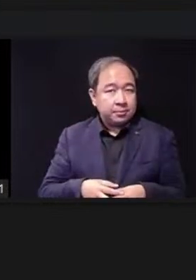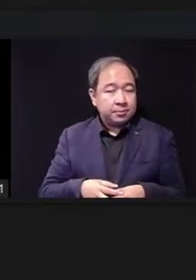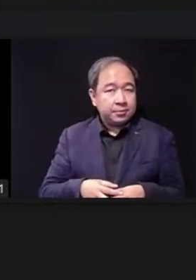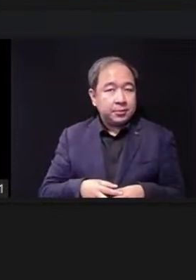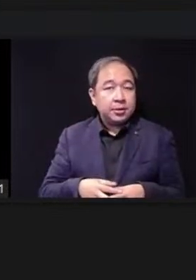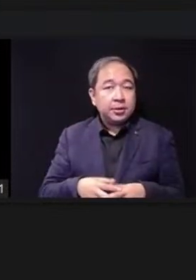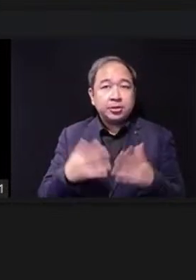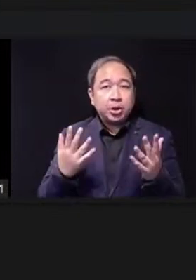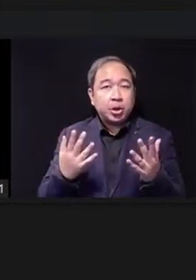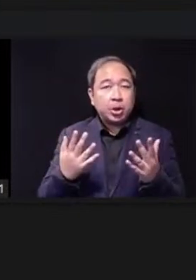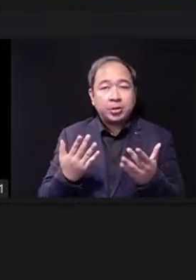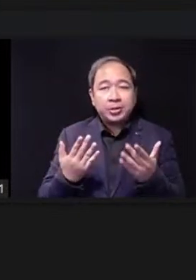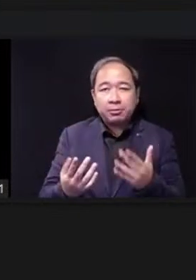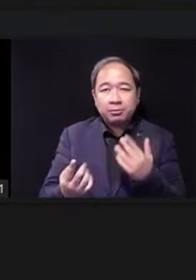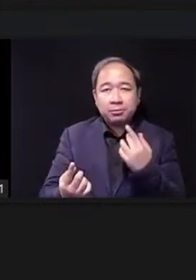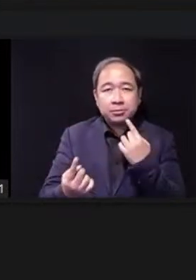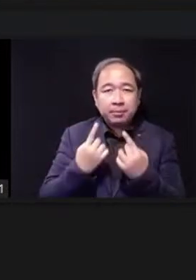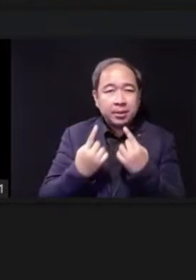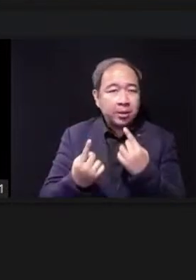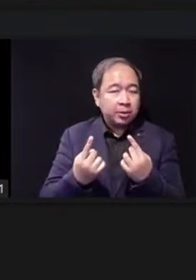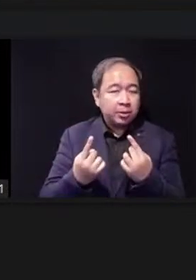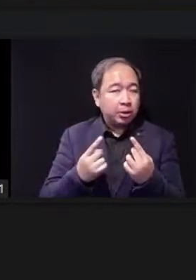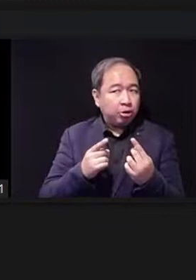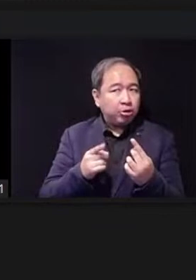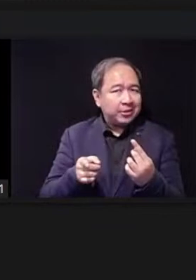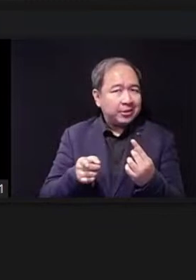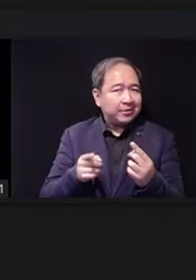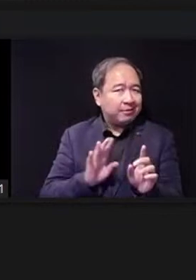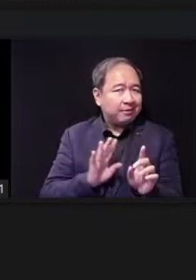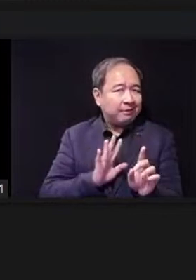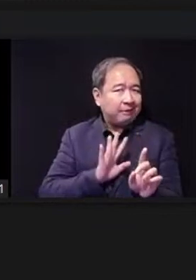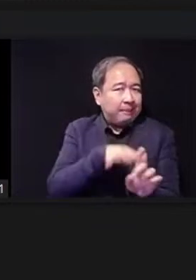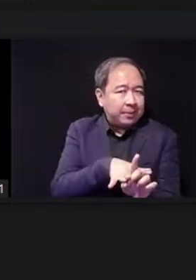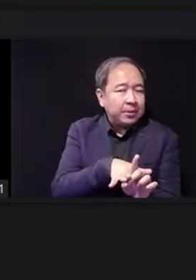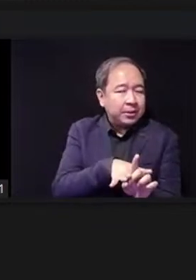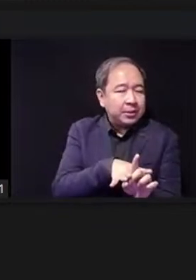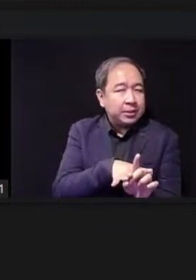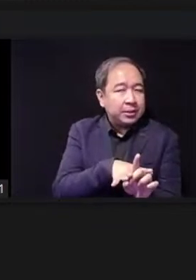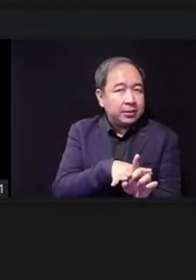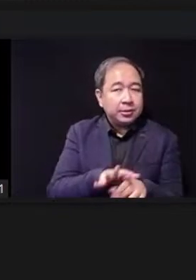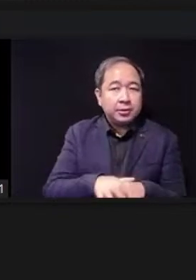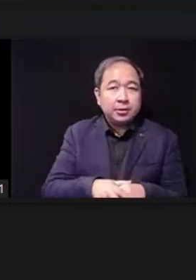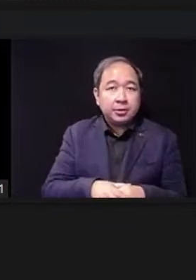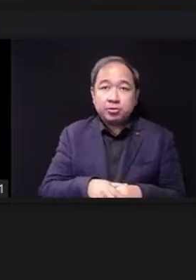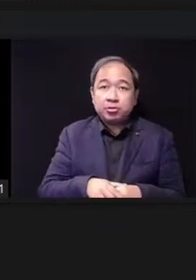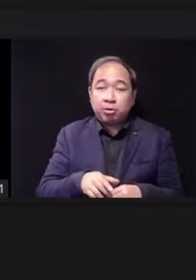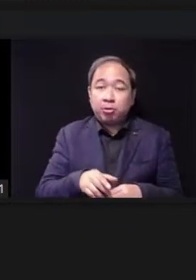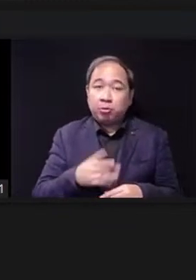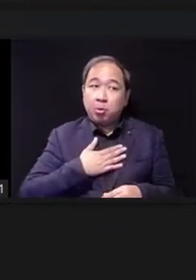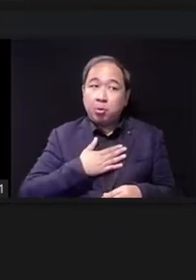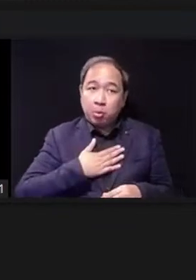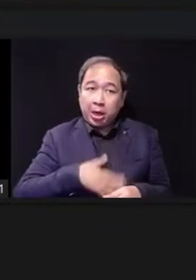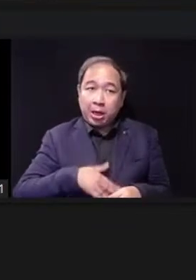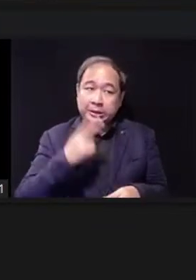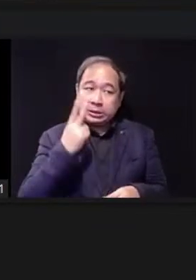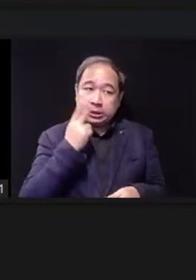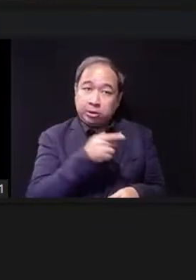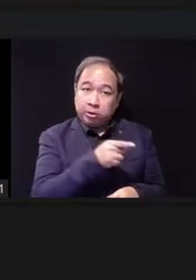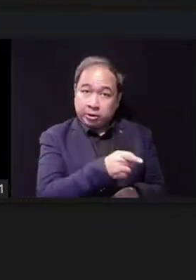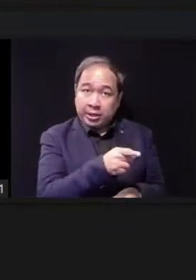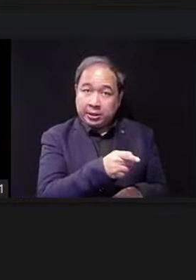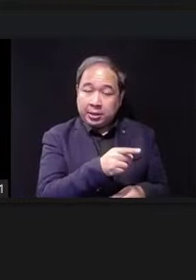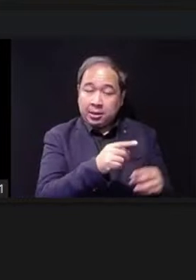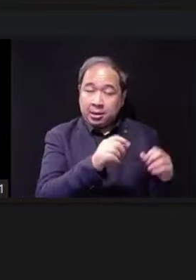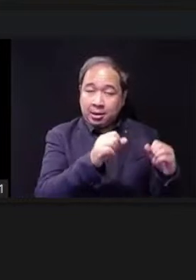So we are talking about the applicability. If we want to see it's applicable for everyone, we have